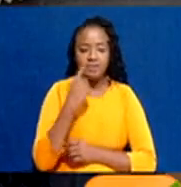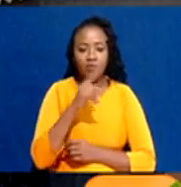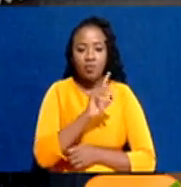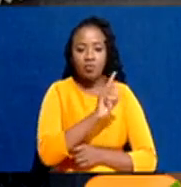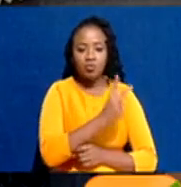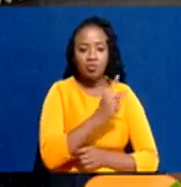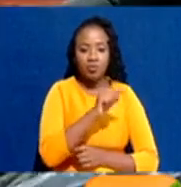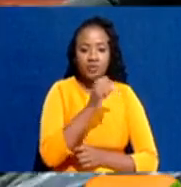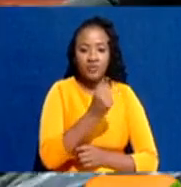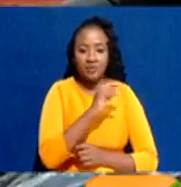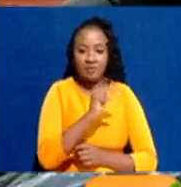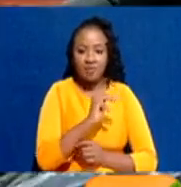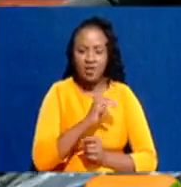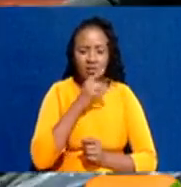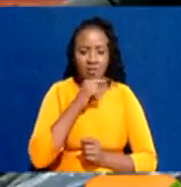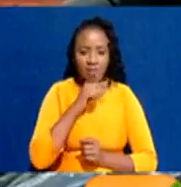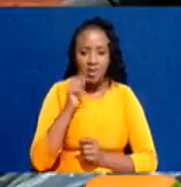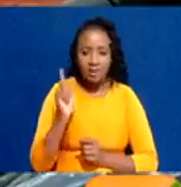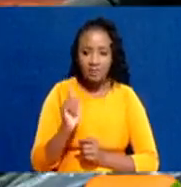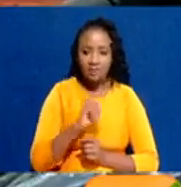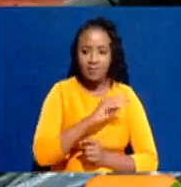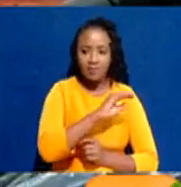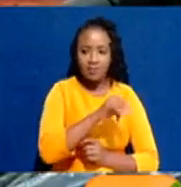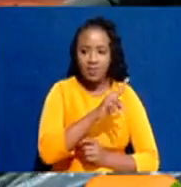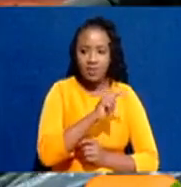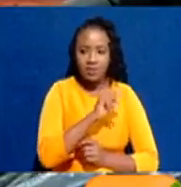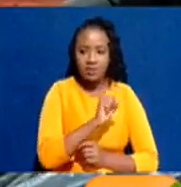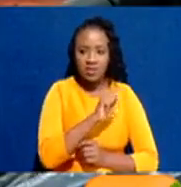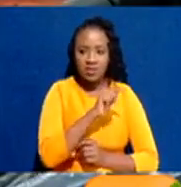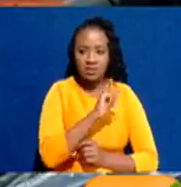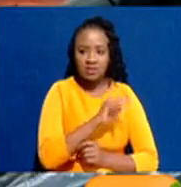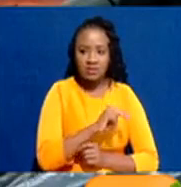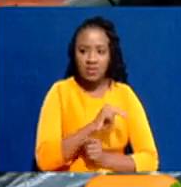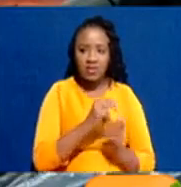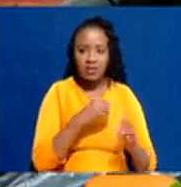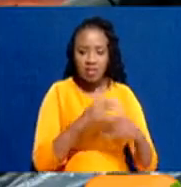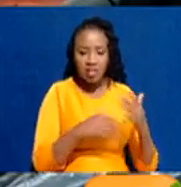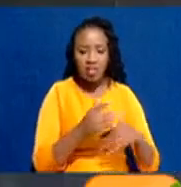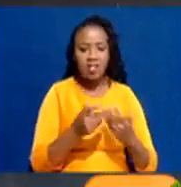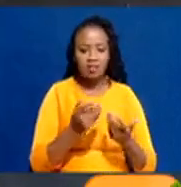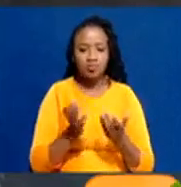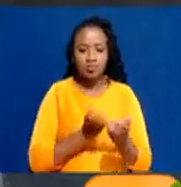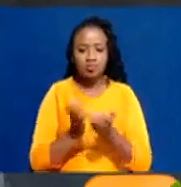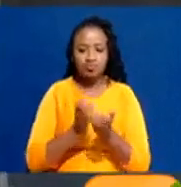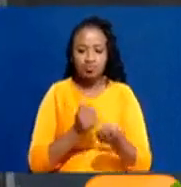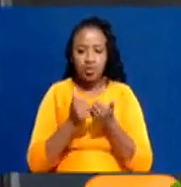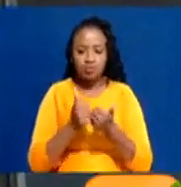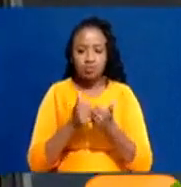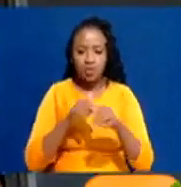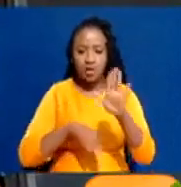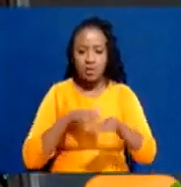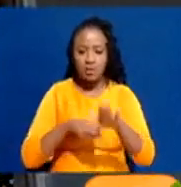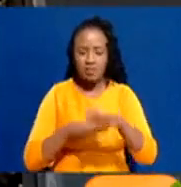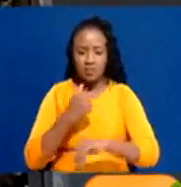tailoring business expanded from just a tiny shop in the corner of the street to a thriving wholesale business and tailoring school